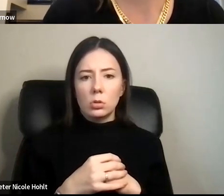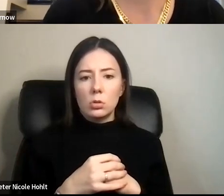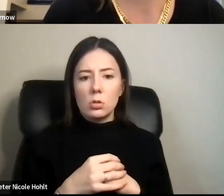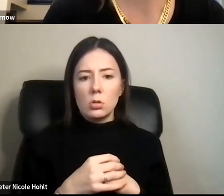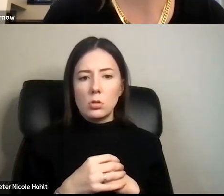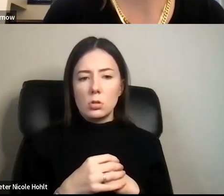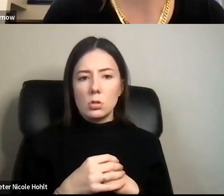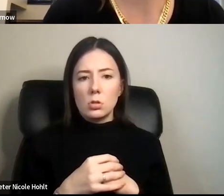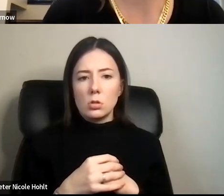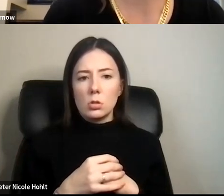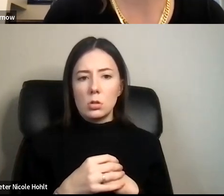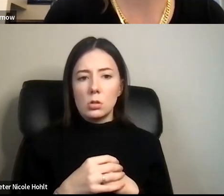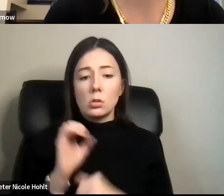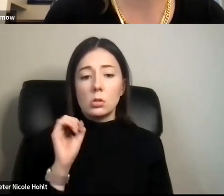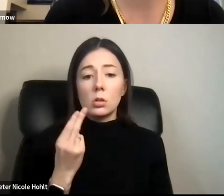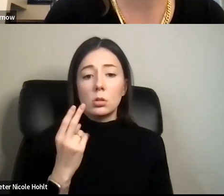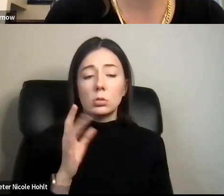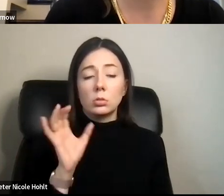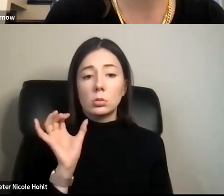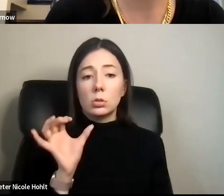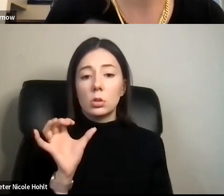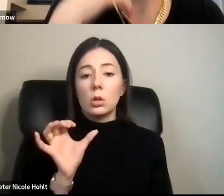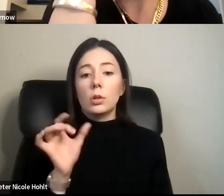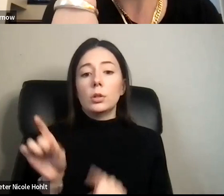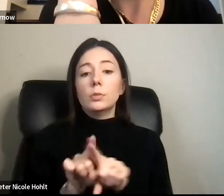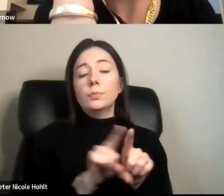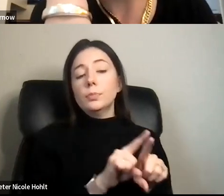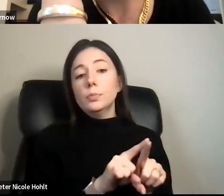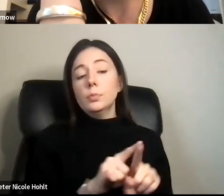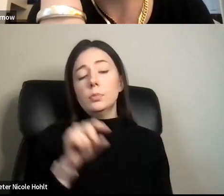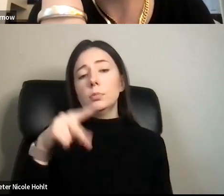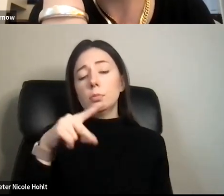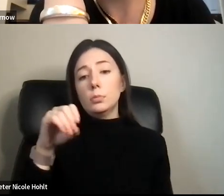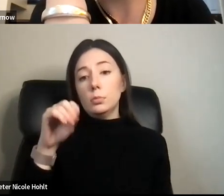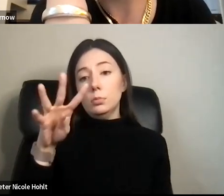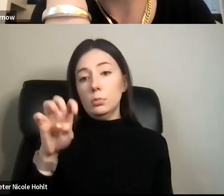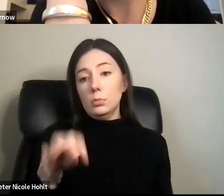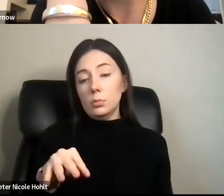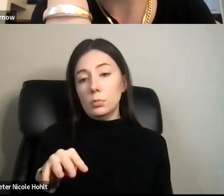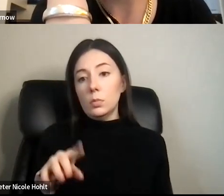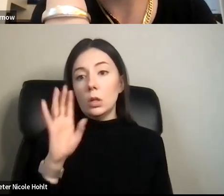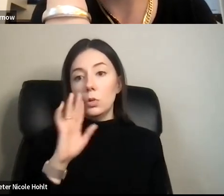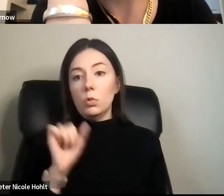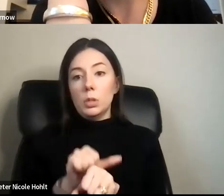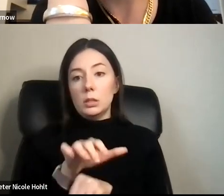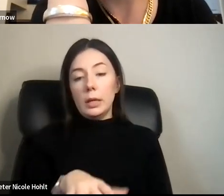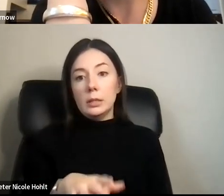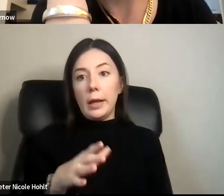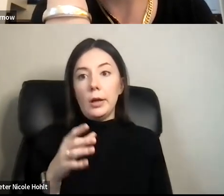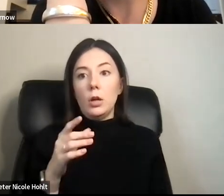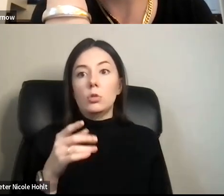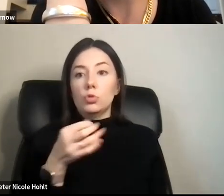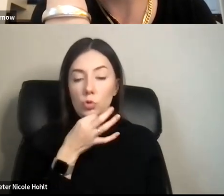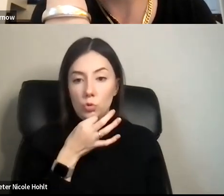Oh, and also there's a poll, SIFPAC poll, which will be launched